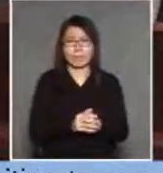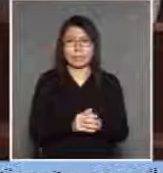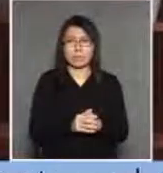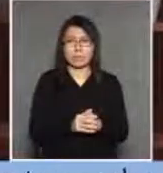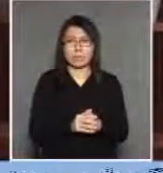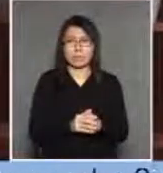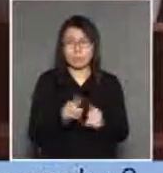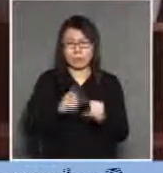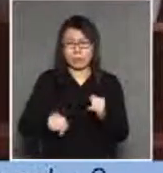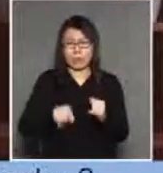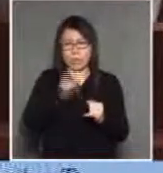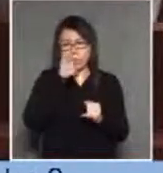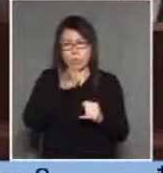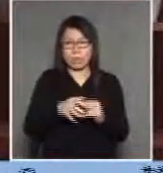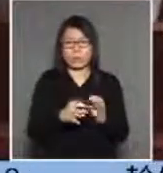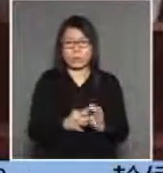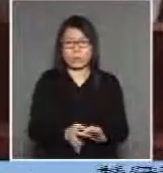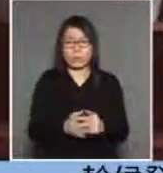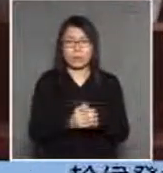it.